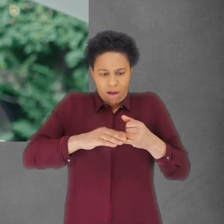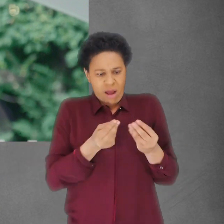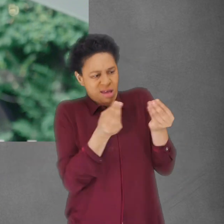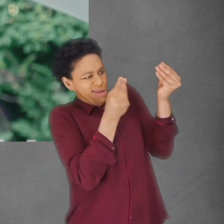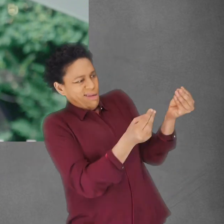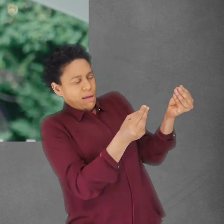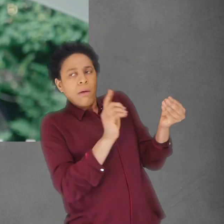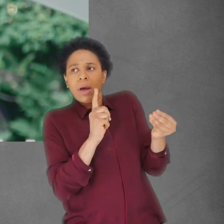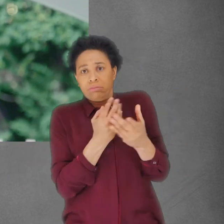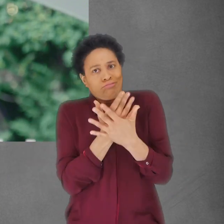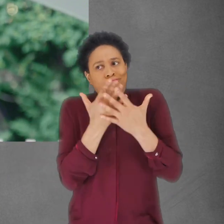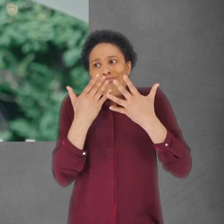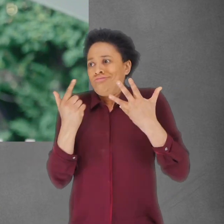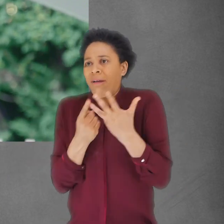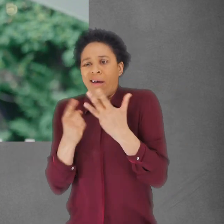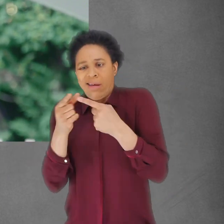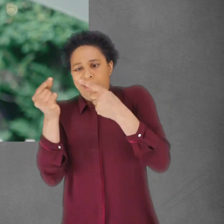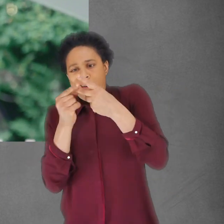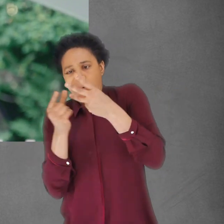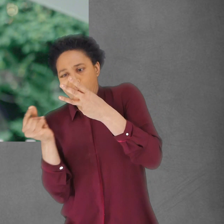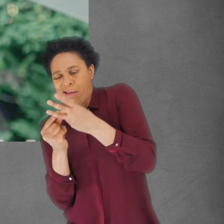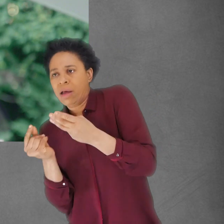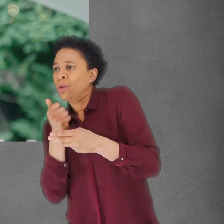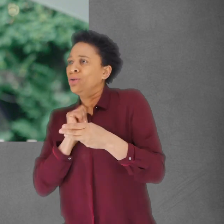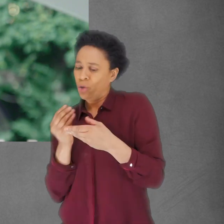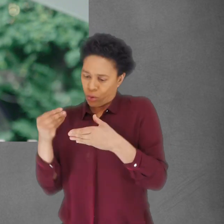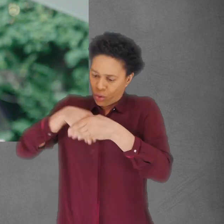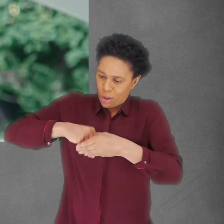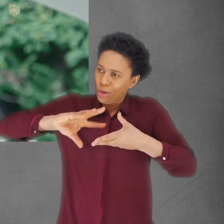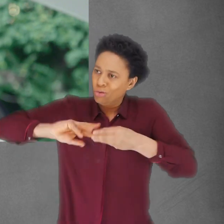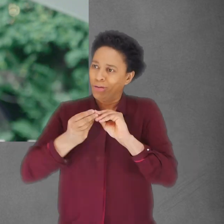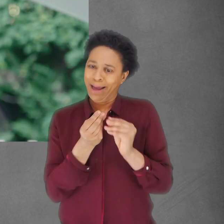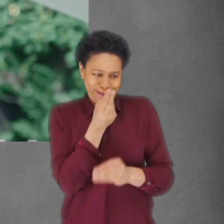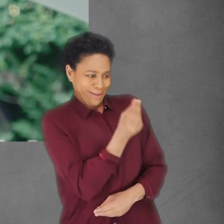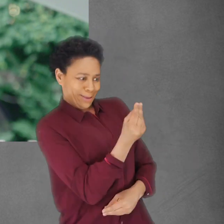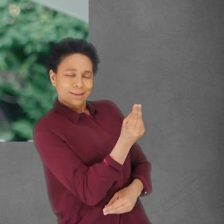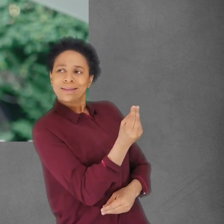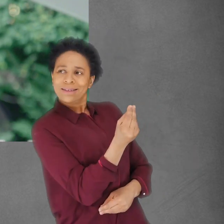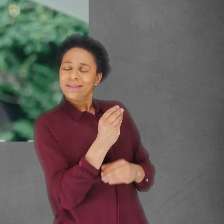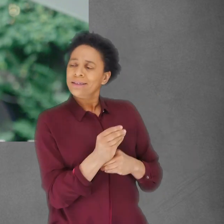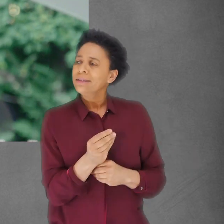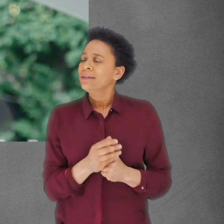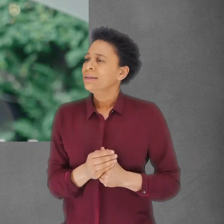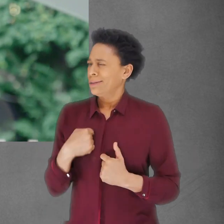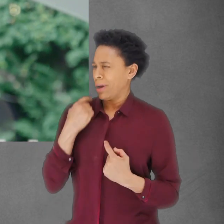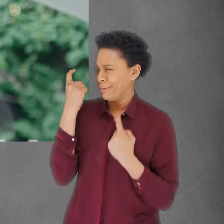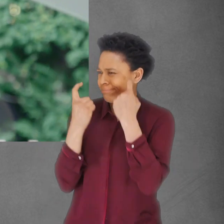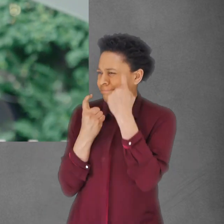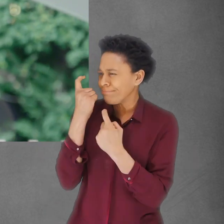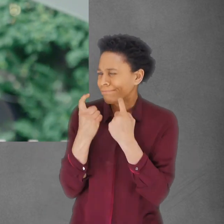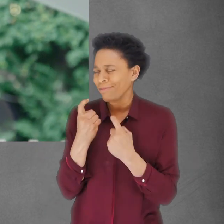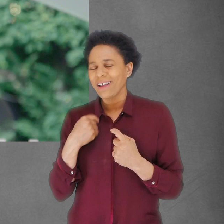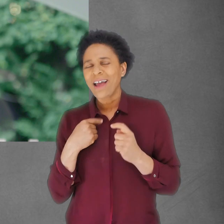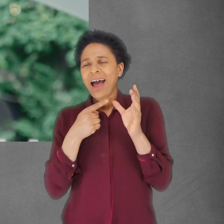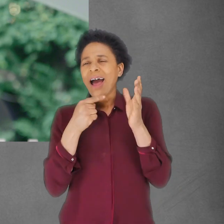so much more that you use in terms of mediums to get to there. And I just was thinking about what